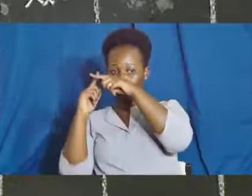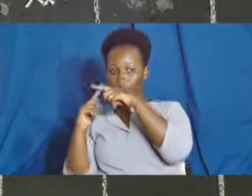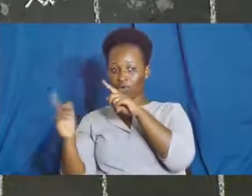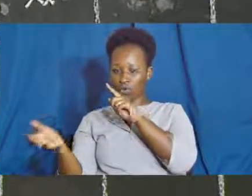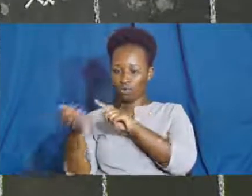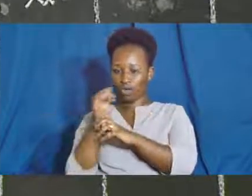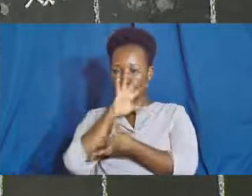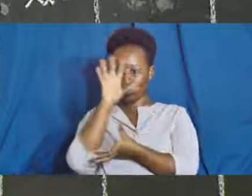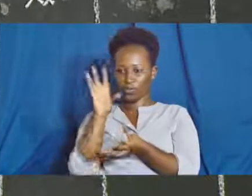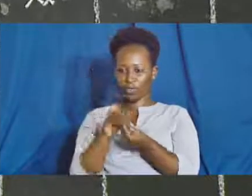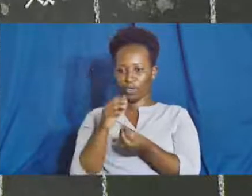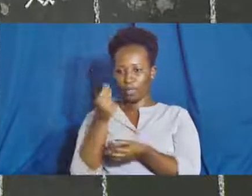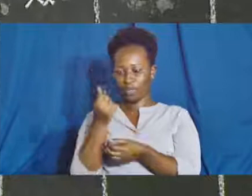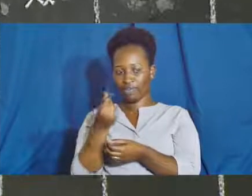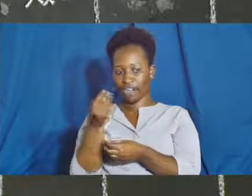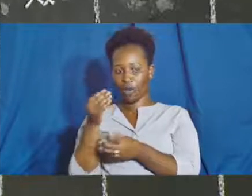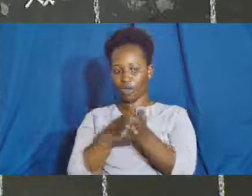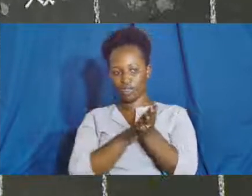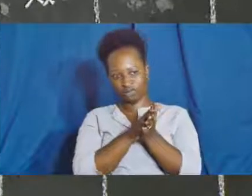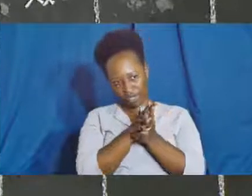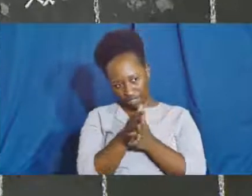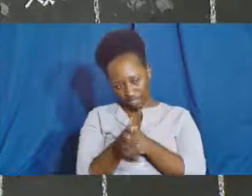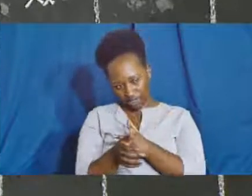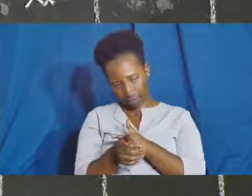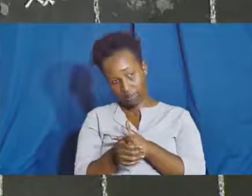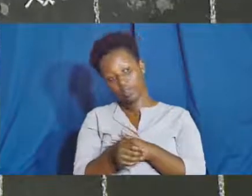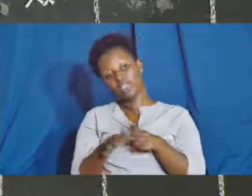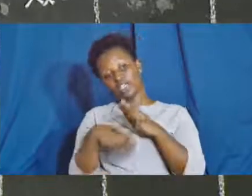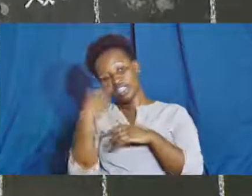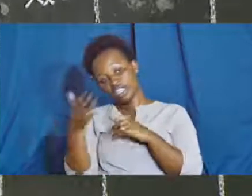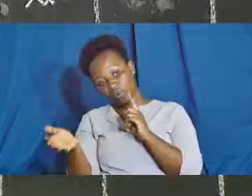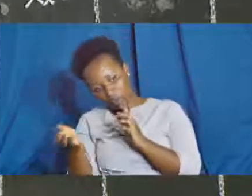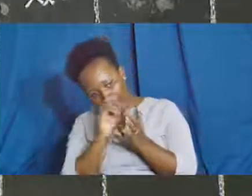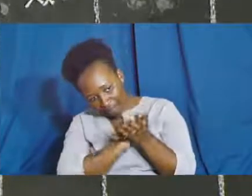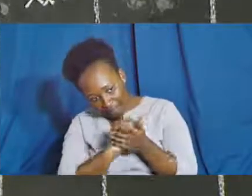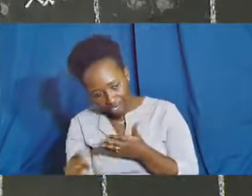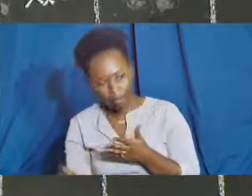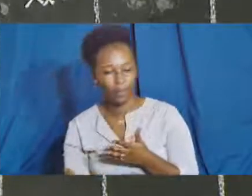amount of money spent on purchases. Then in this case, you have to take away,